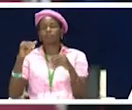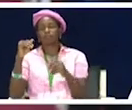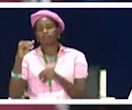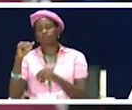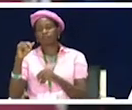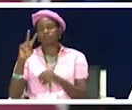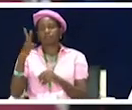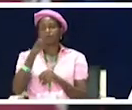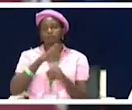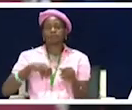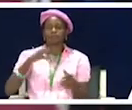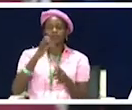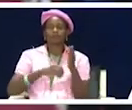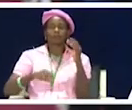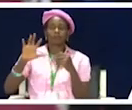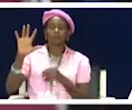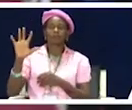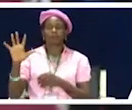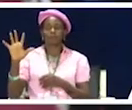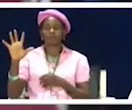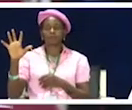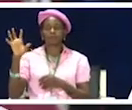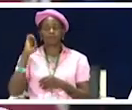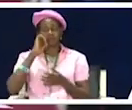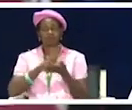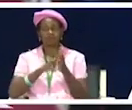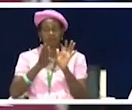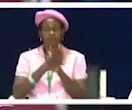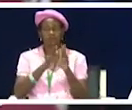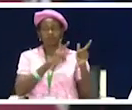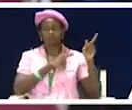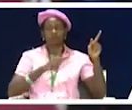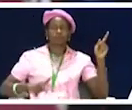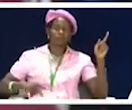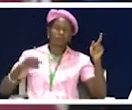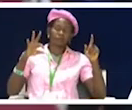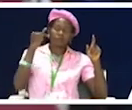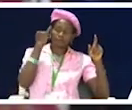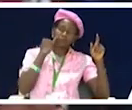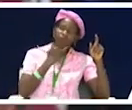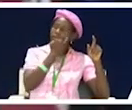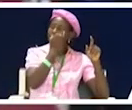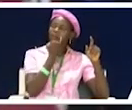2 Samuel chapter 5, he became the king of Israel.